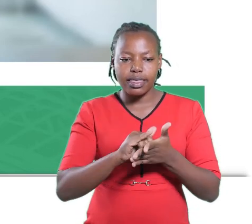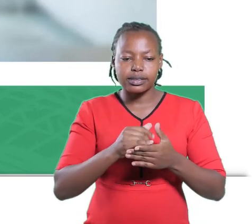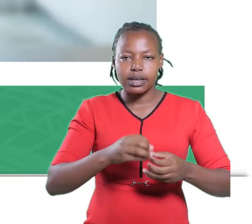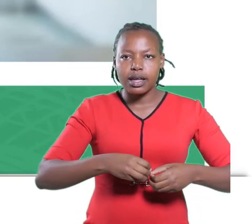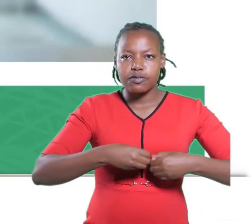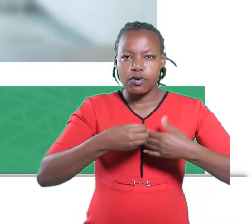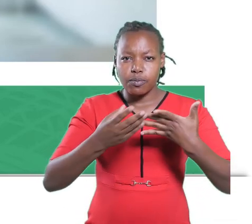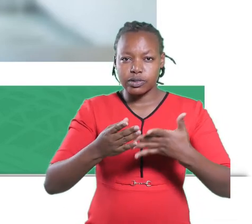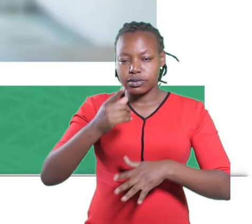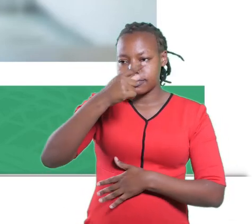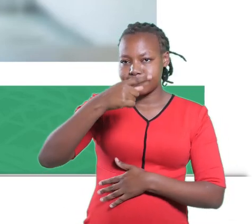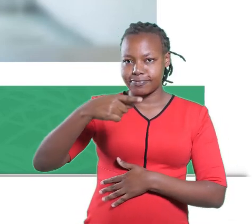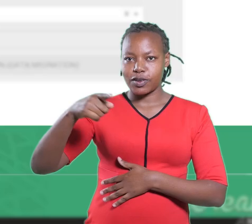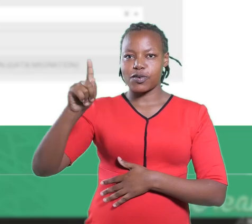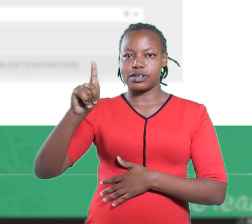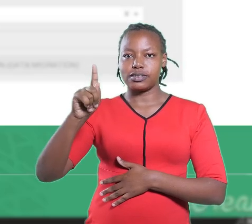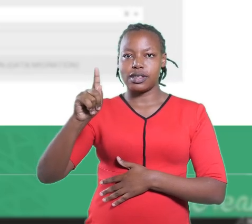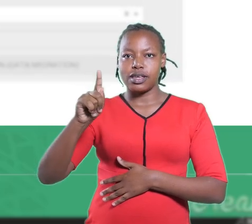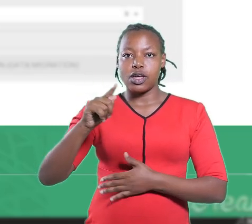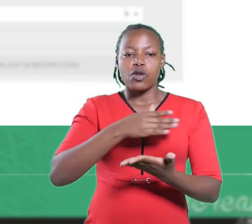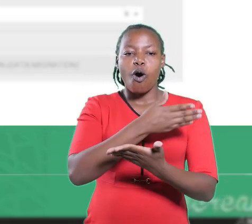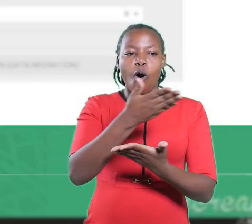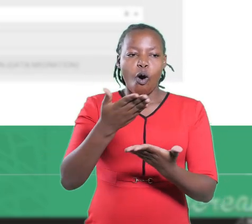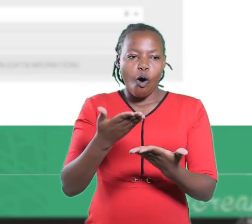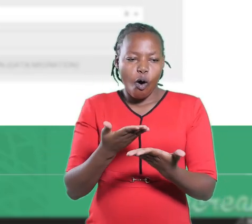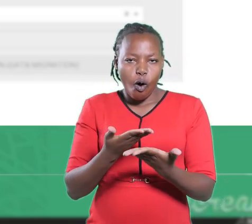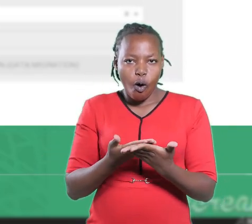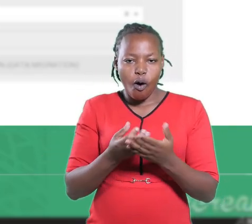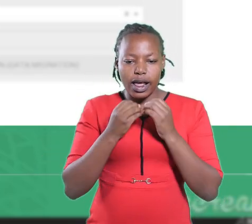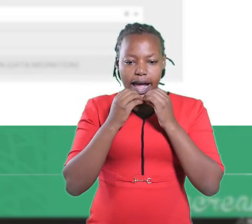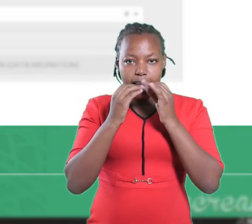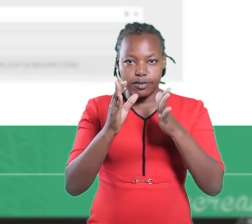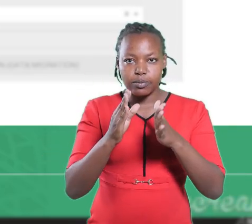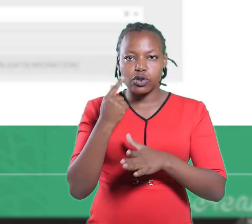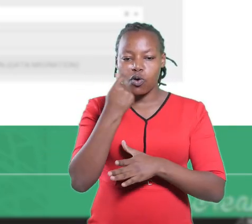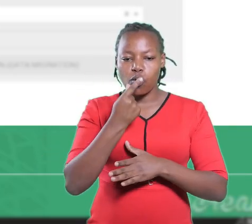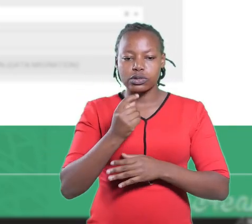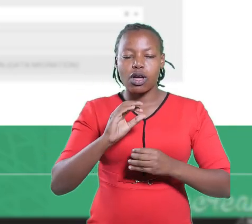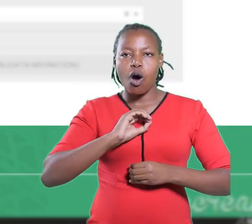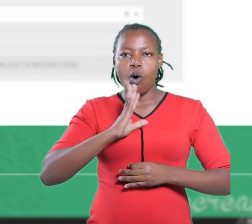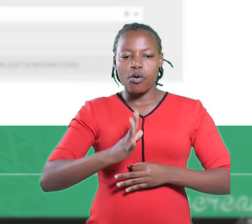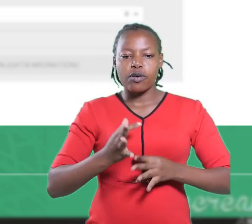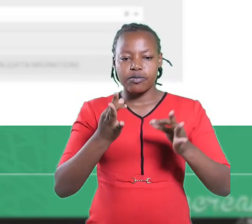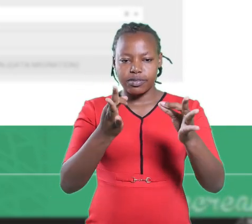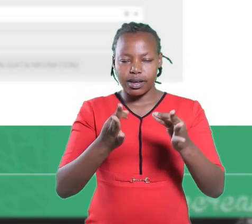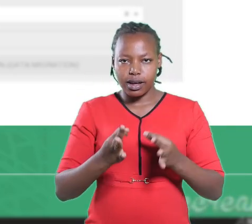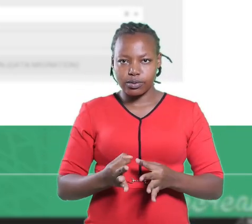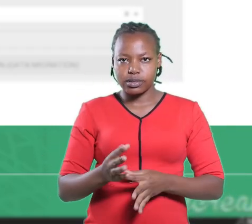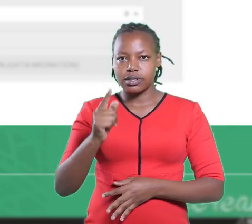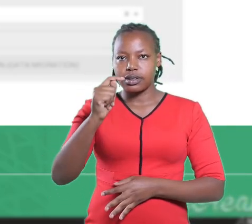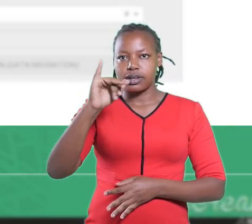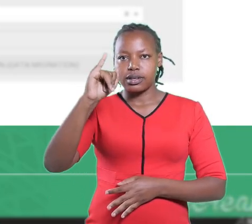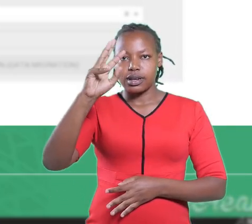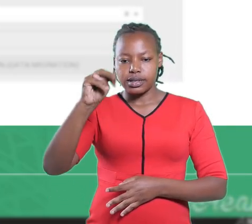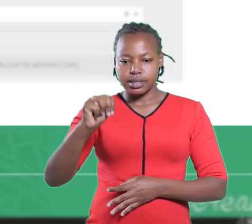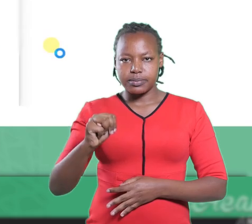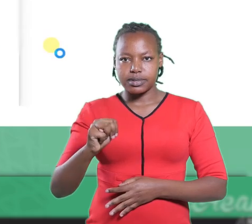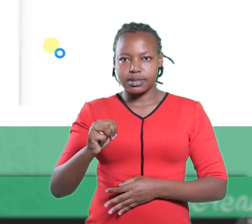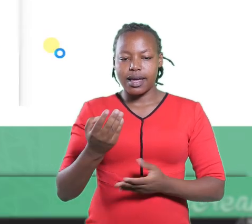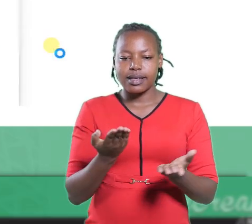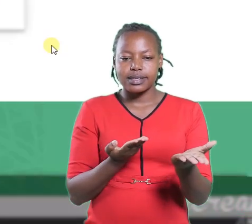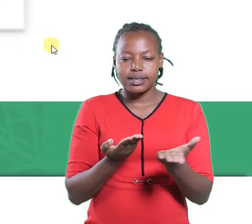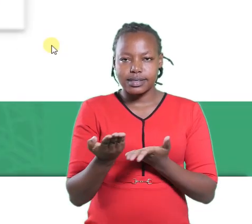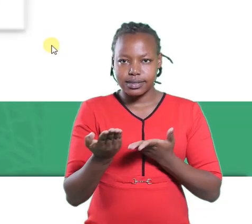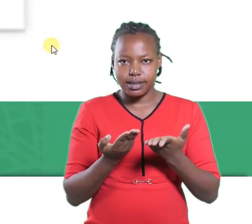is captured correctly and all the details belong to the owner of the account. TIMS is a self-service